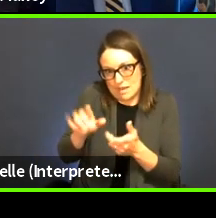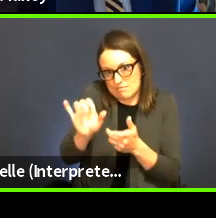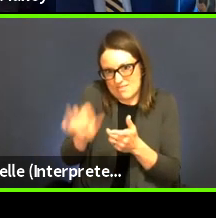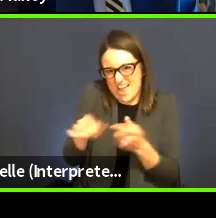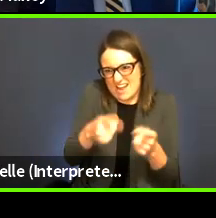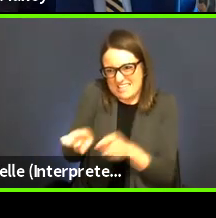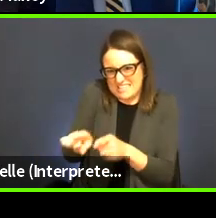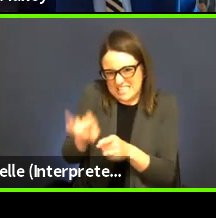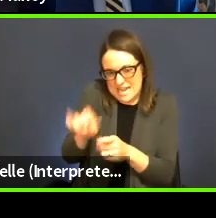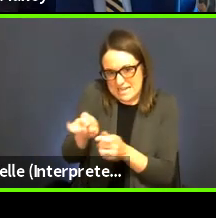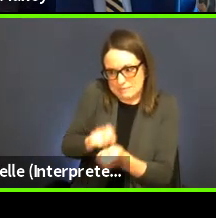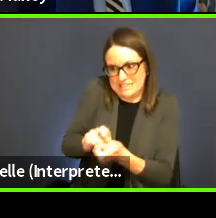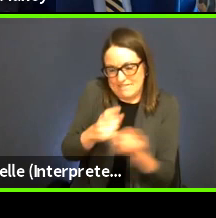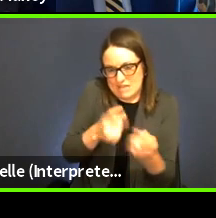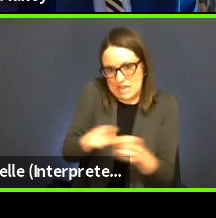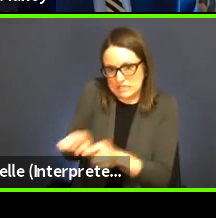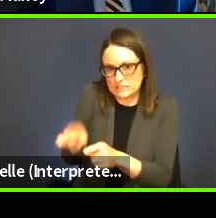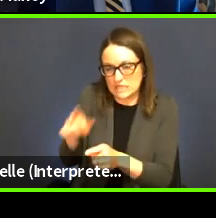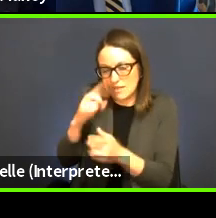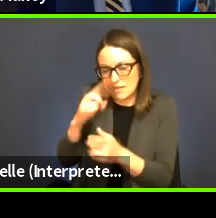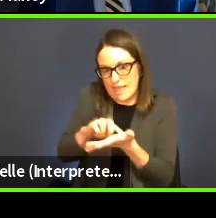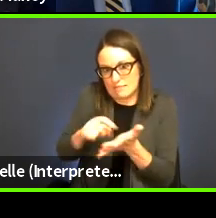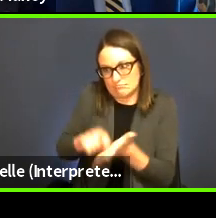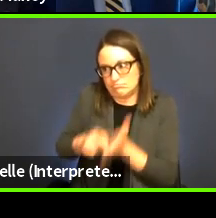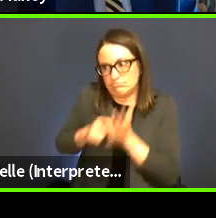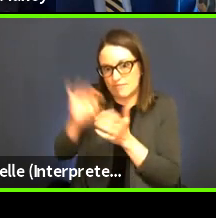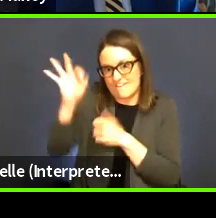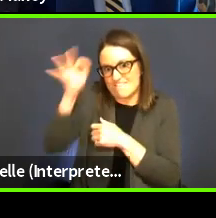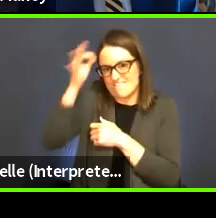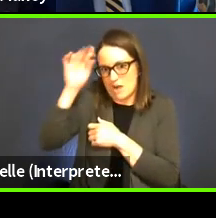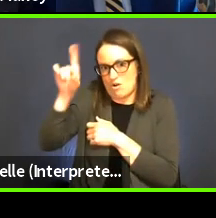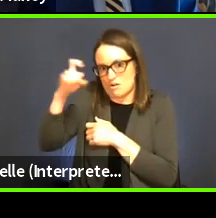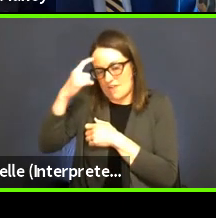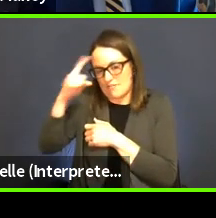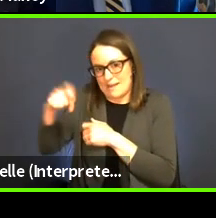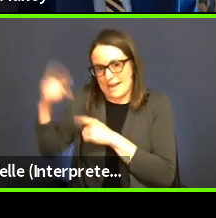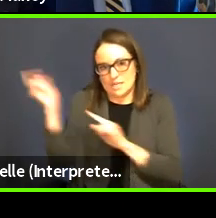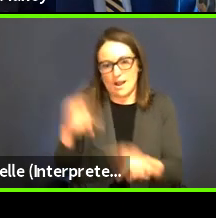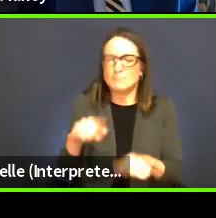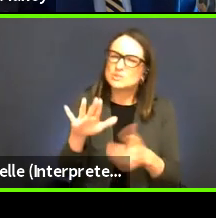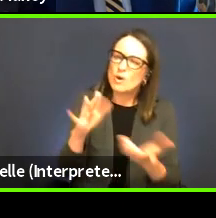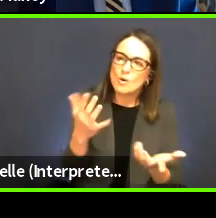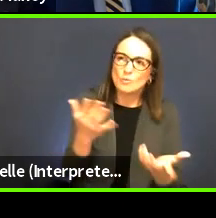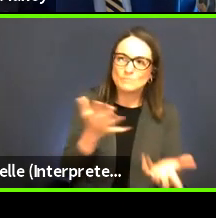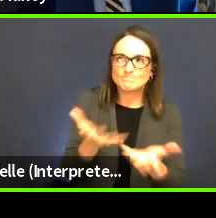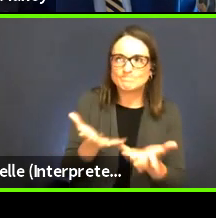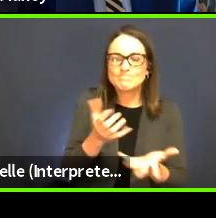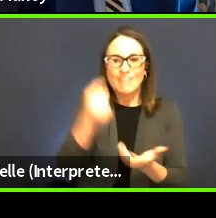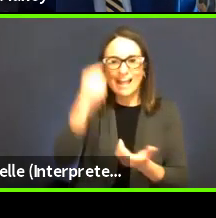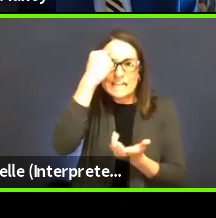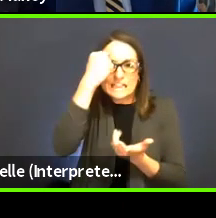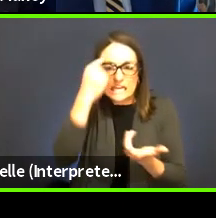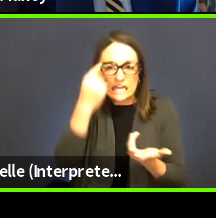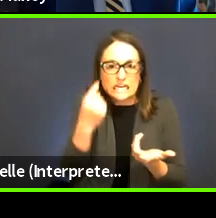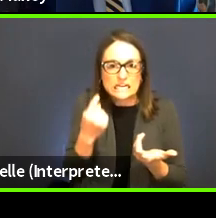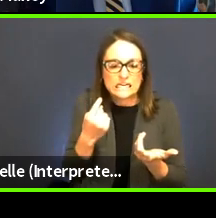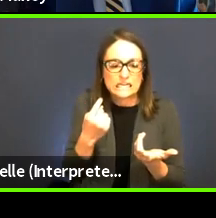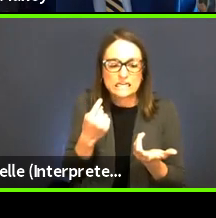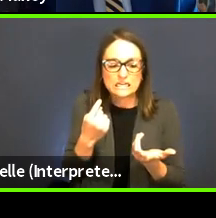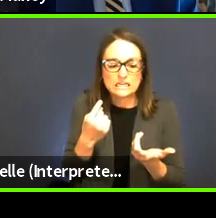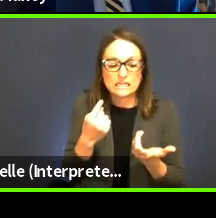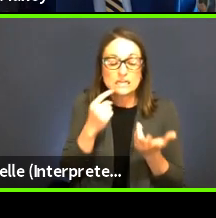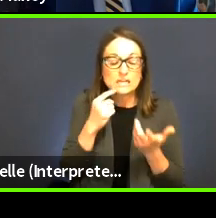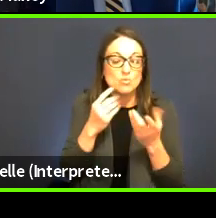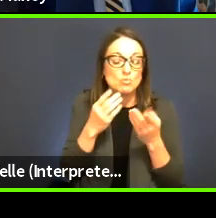typically try to take over the situation when they arise on campus. So I think perhaps broadening